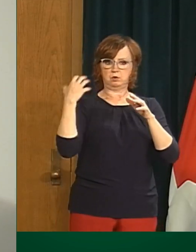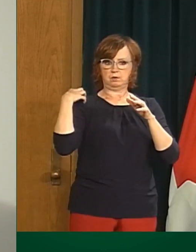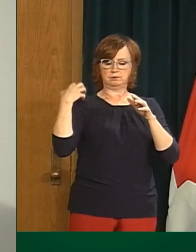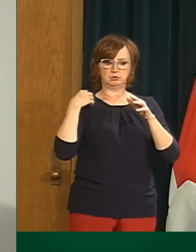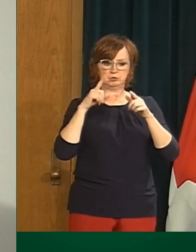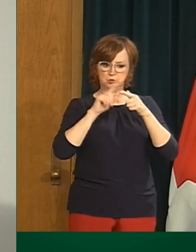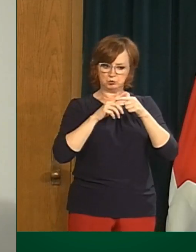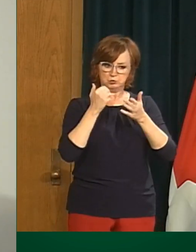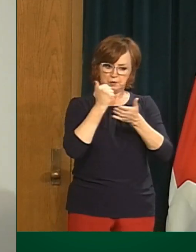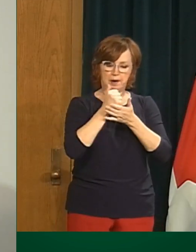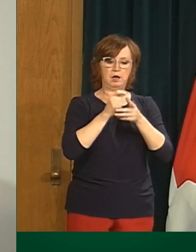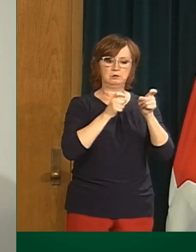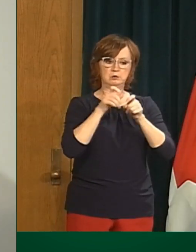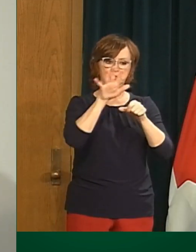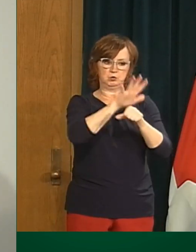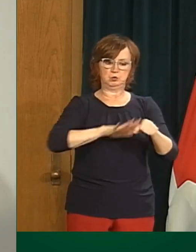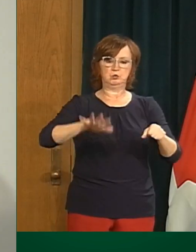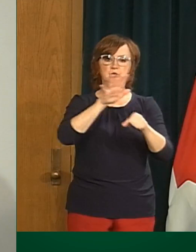north.